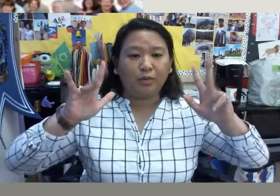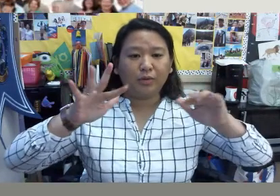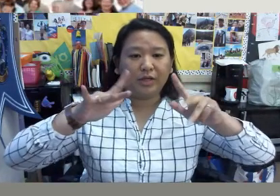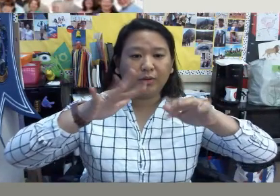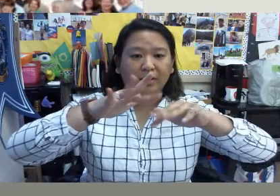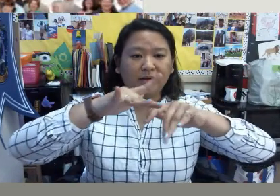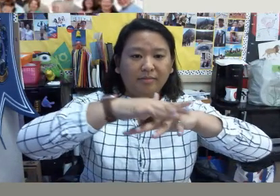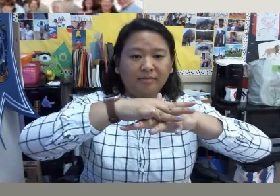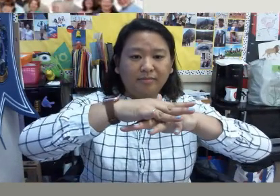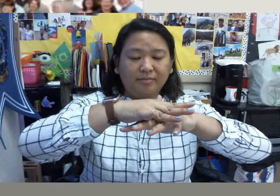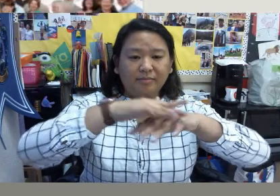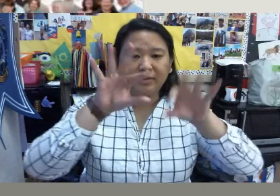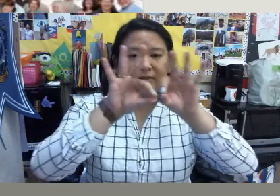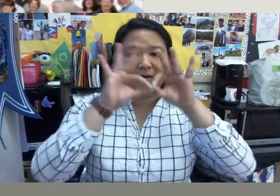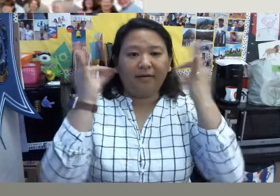Family reunion.